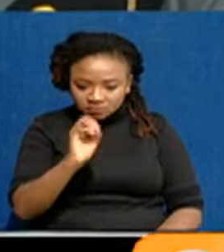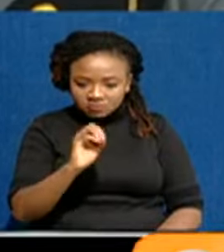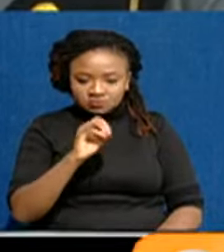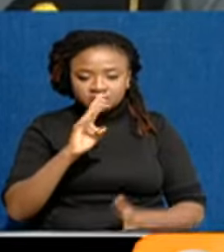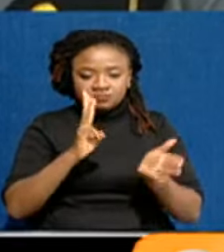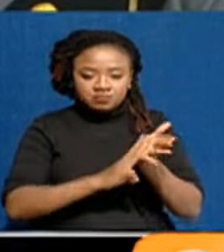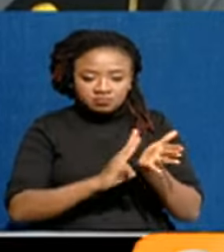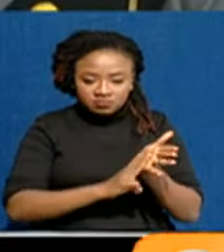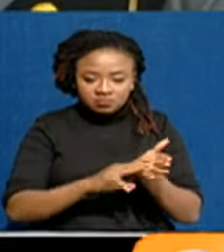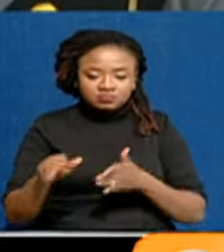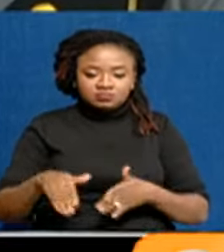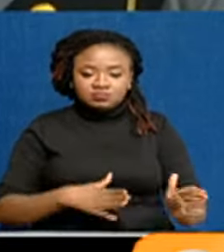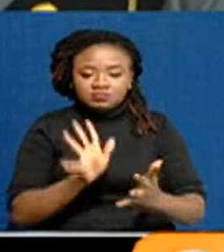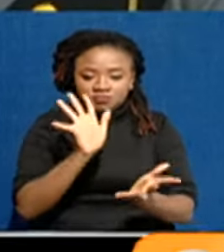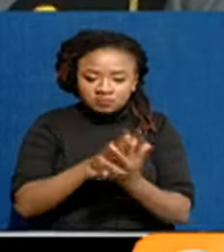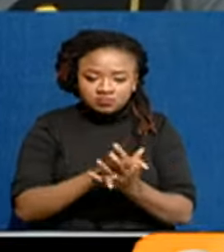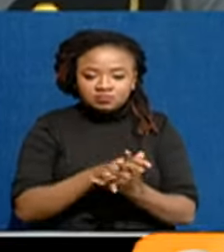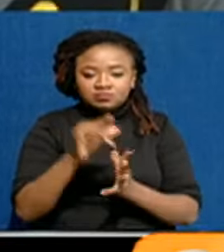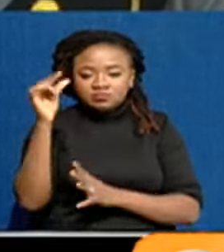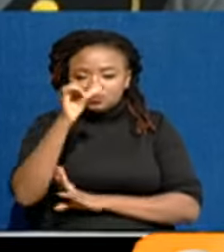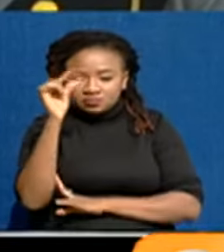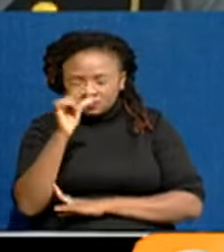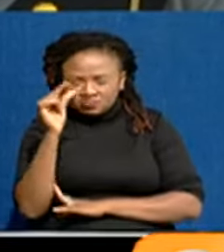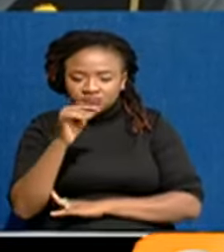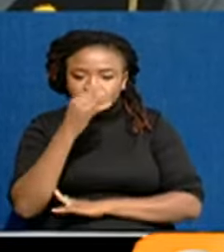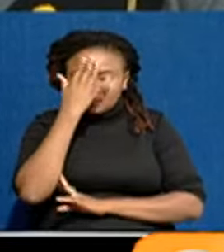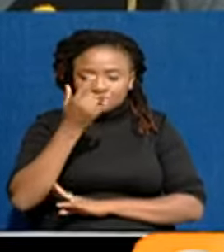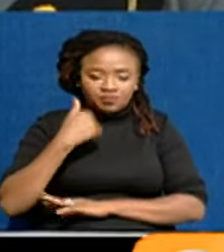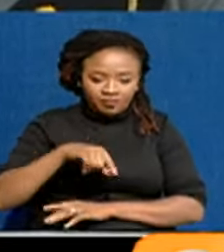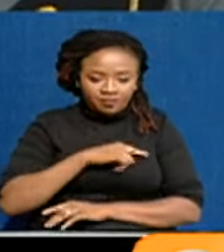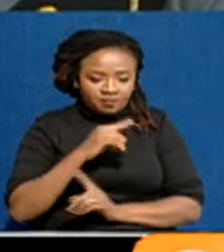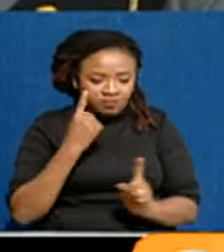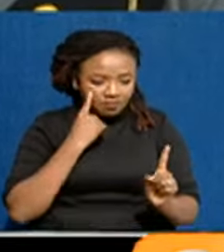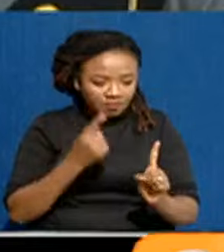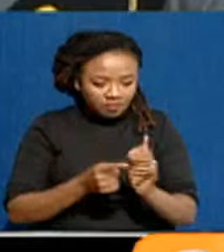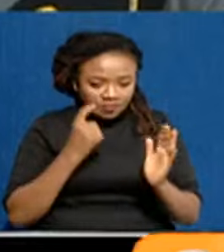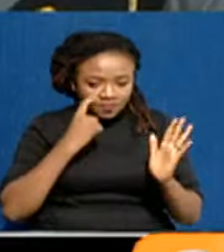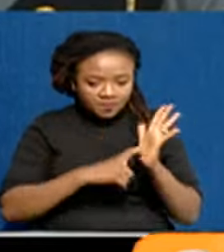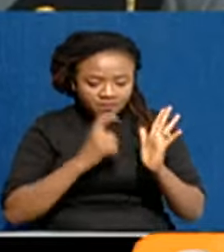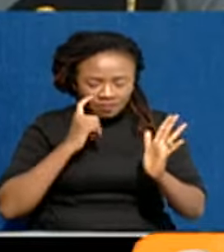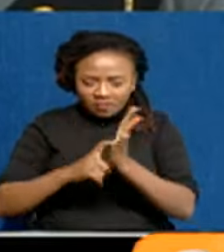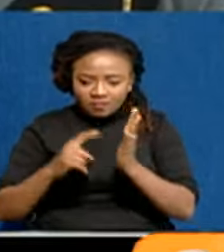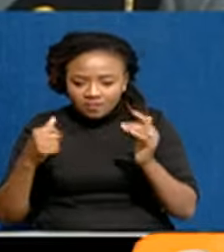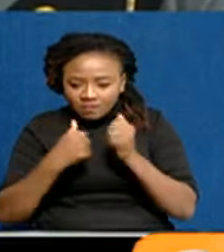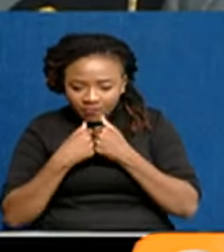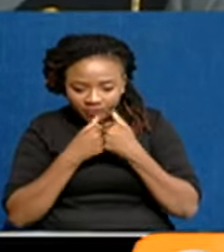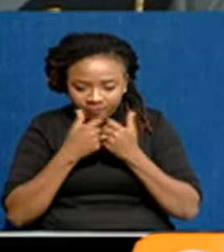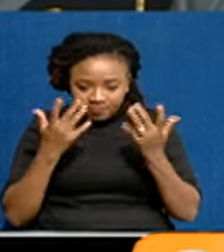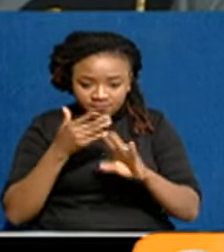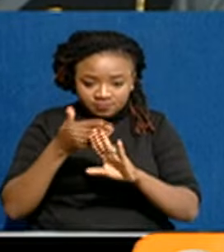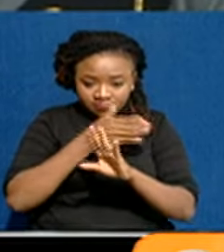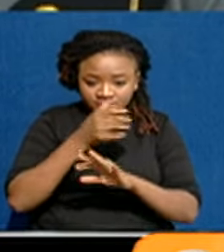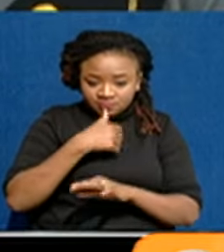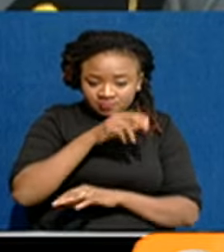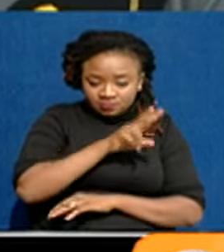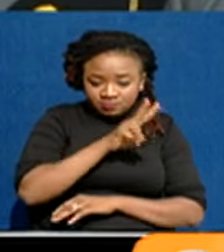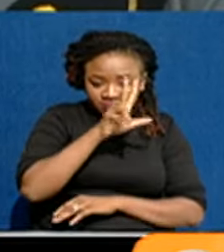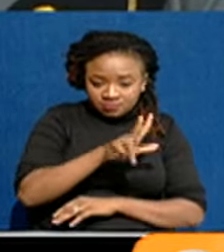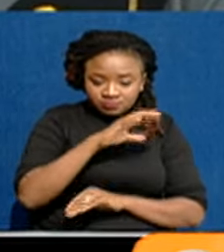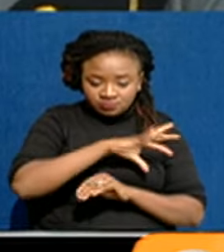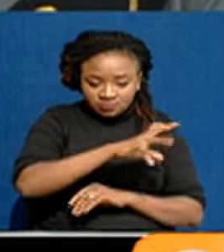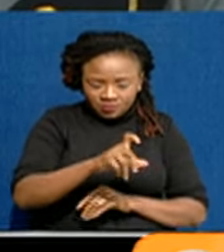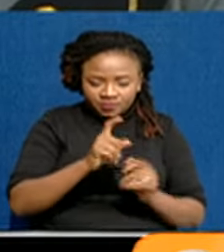River, all of the way in Garissa, because we have mapped out where there are challenges going forward. Initially, there were 23 countries affected, then they